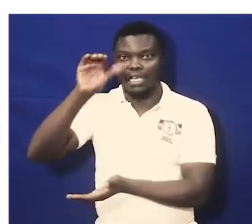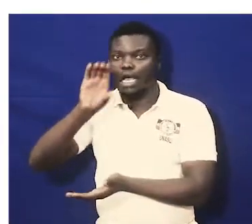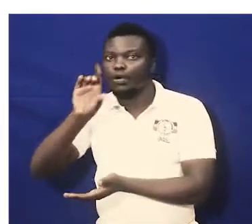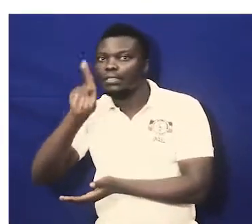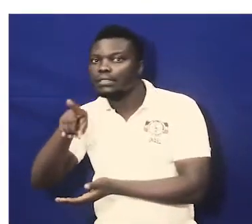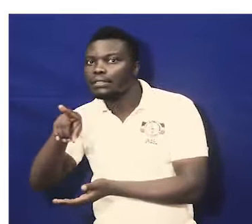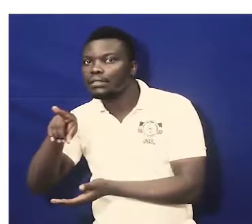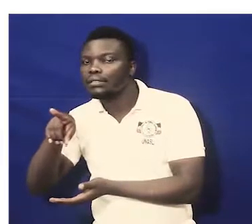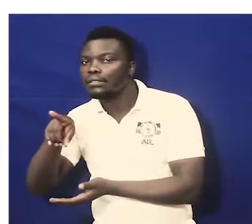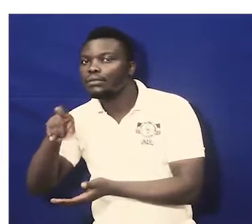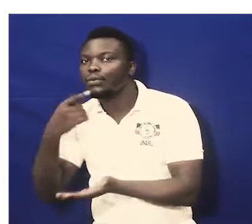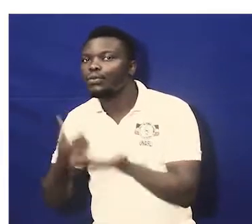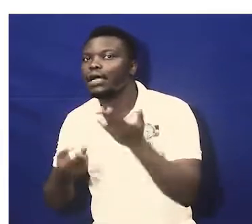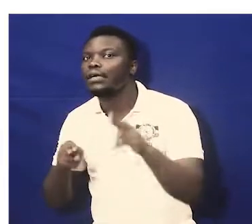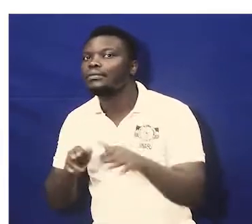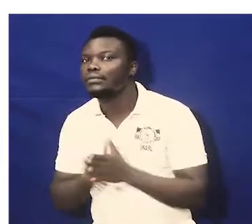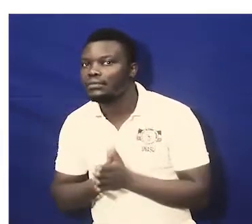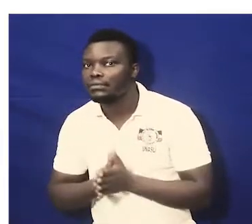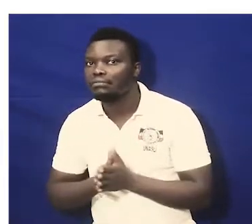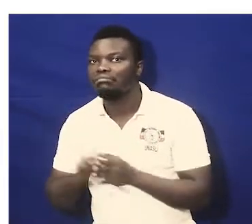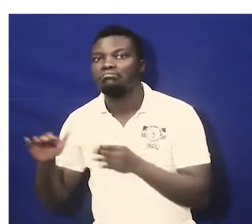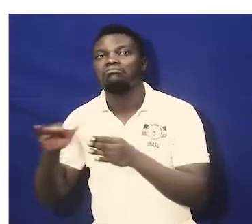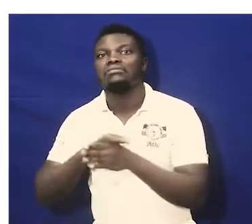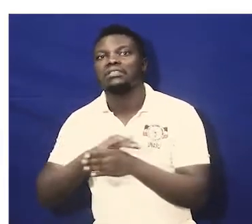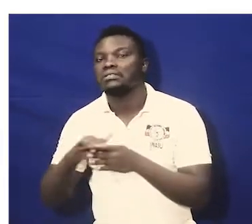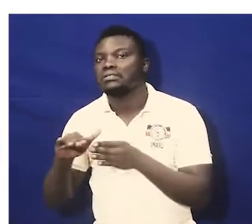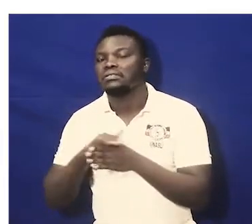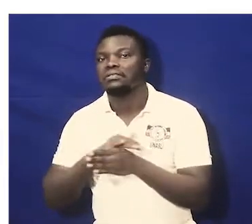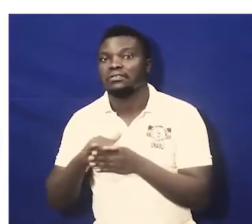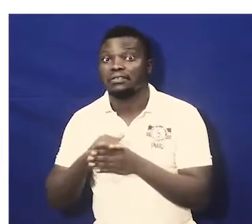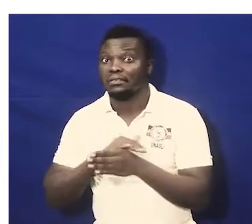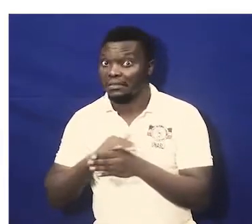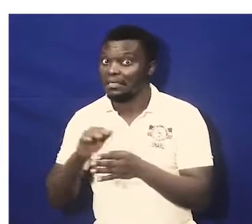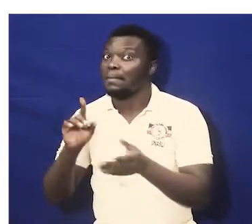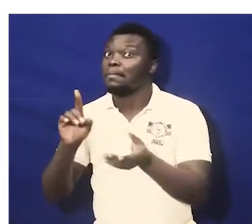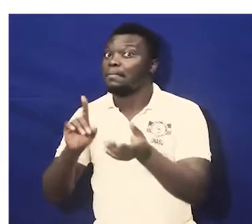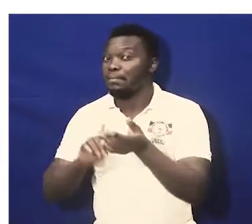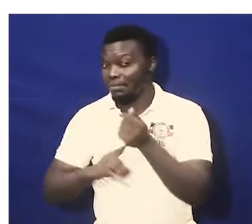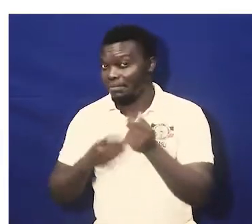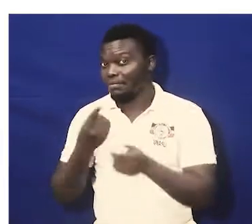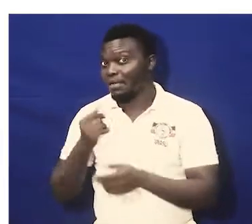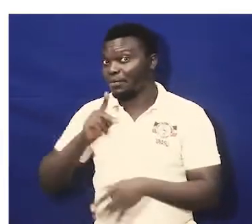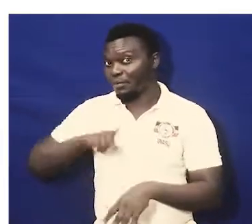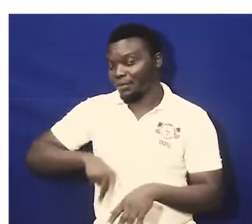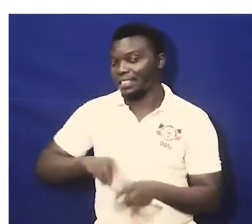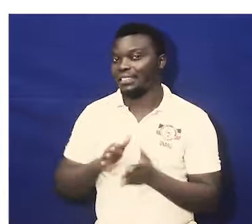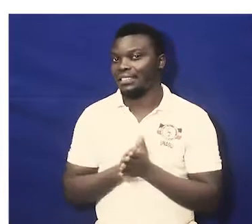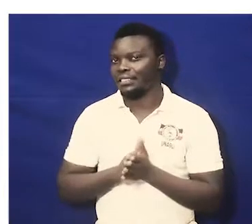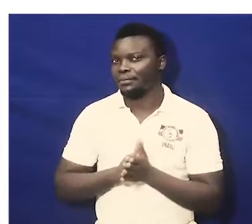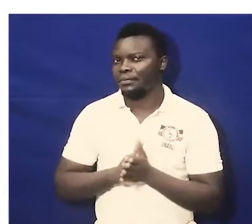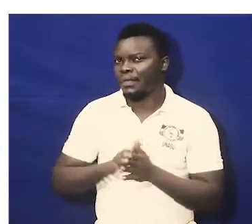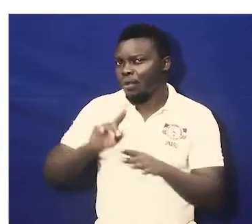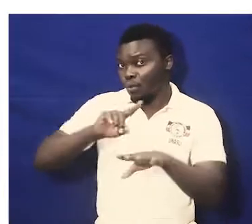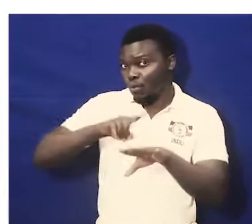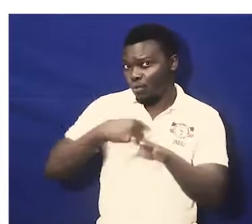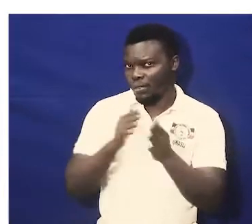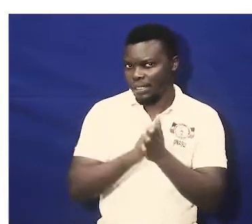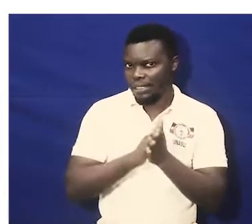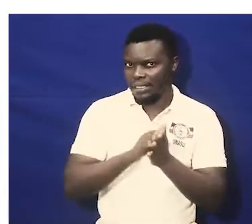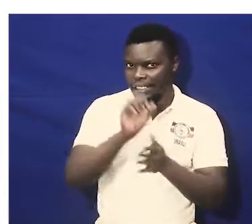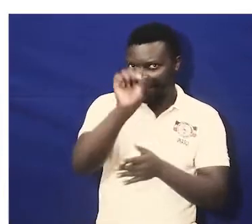the business is making a profit. When the selling